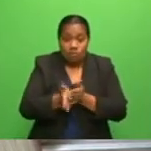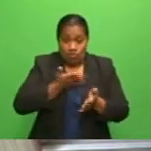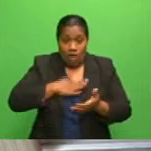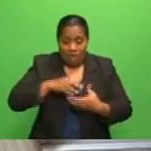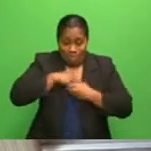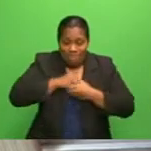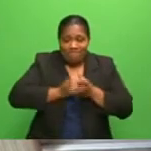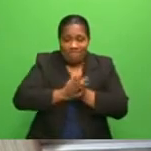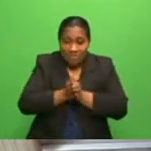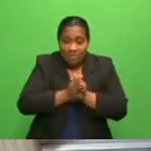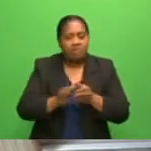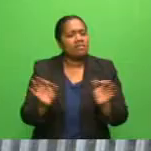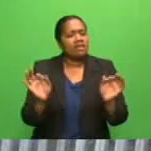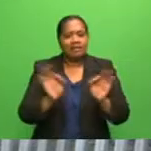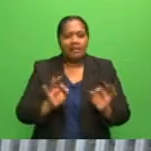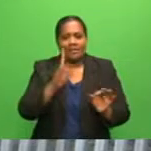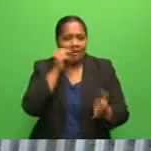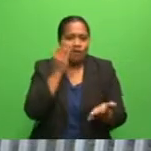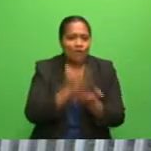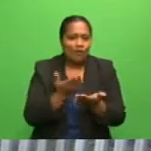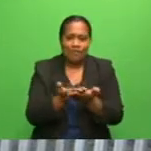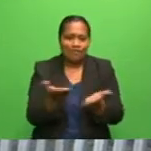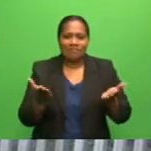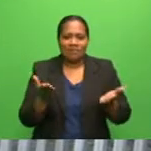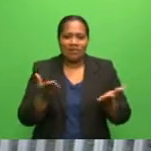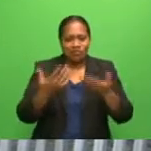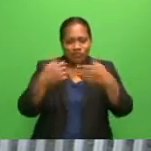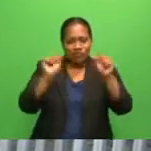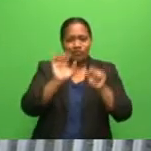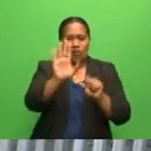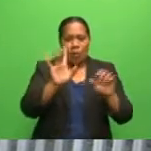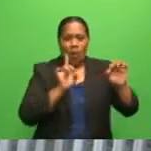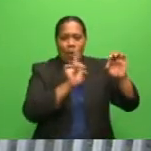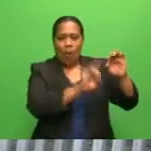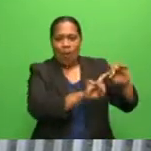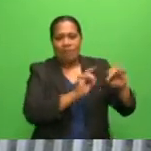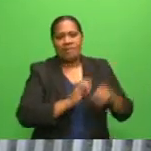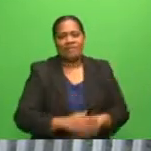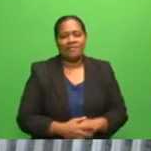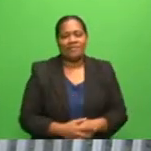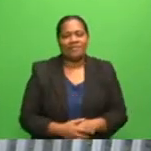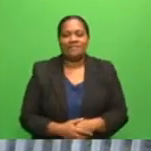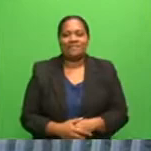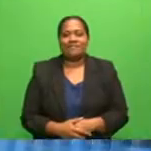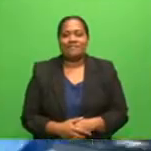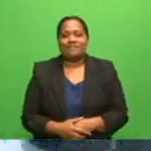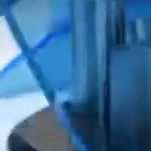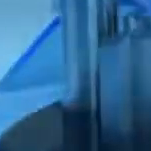stop you from achieving your goals. Philip and Ikaso, FBC News.